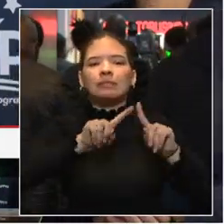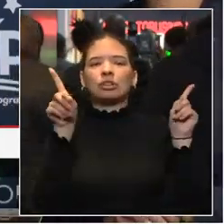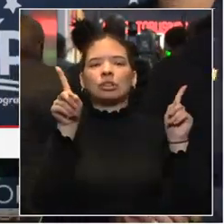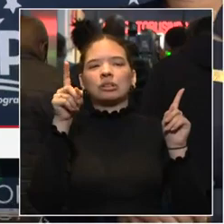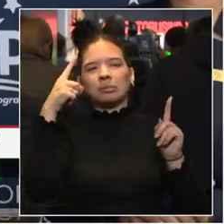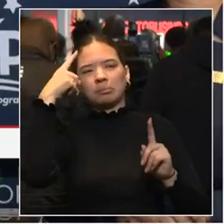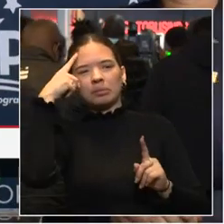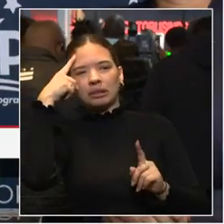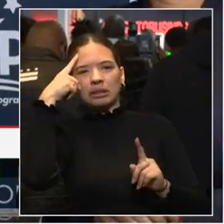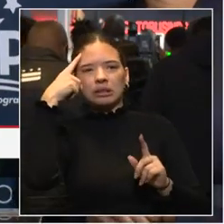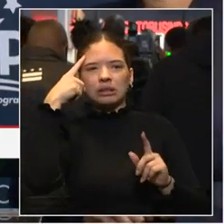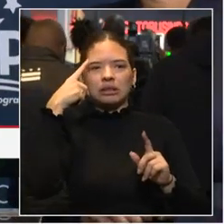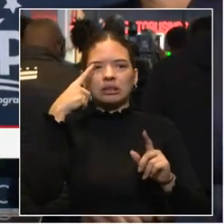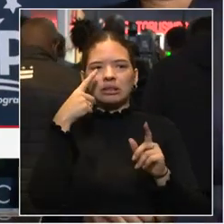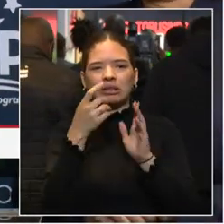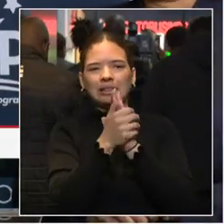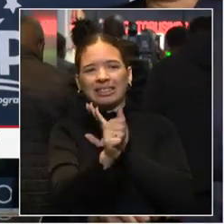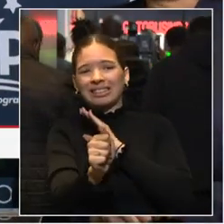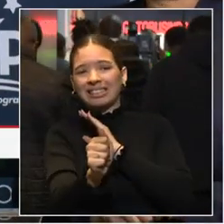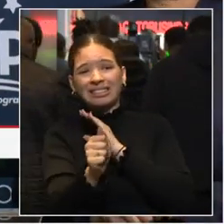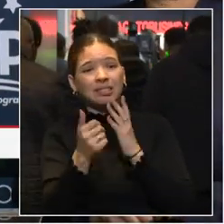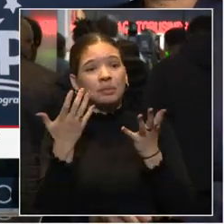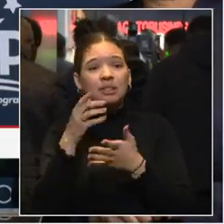whatever the case may be. So we have